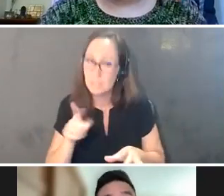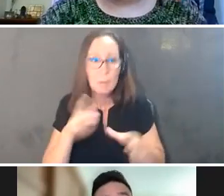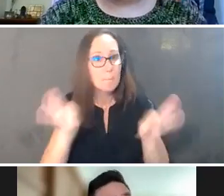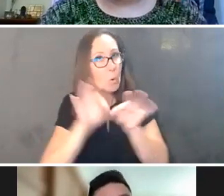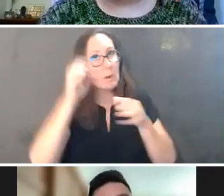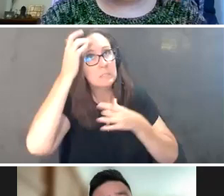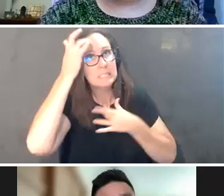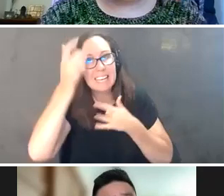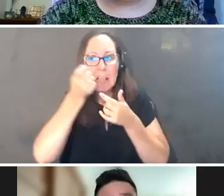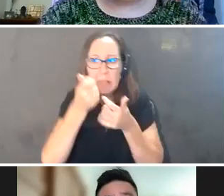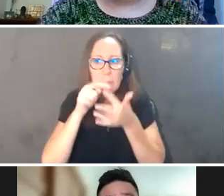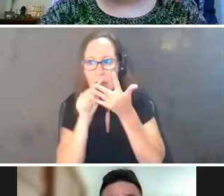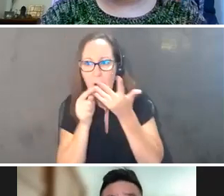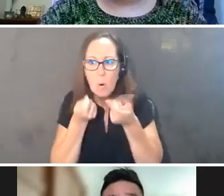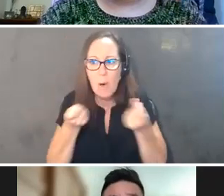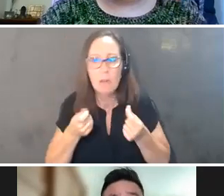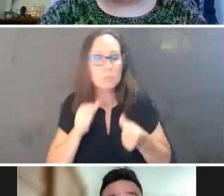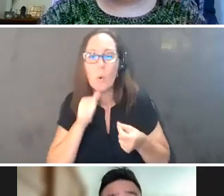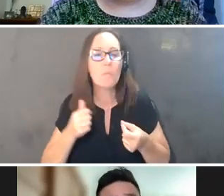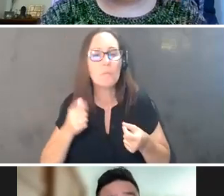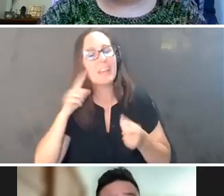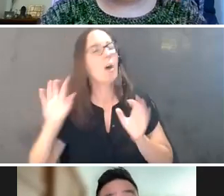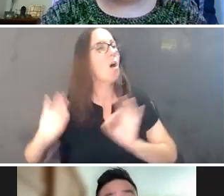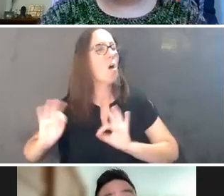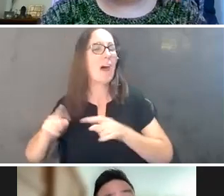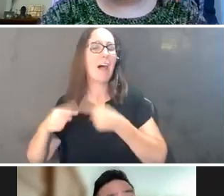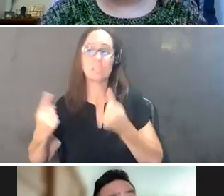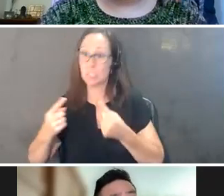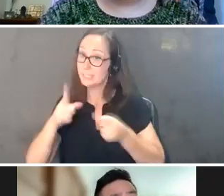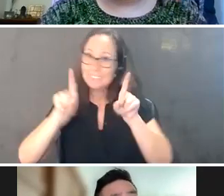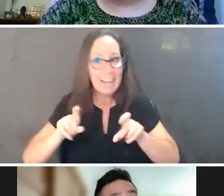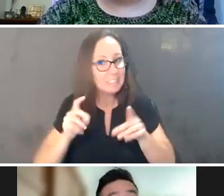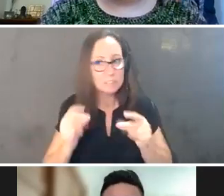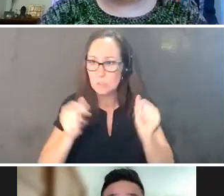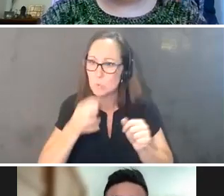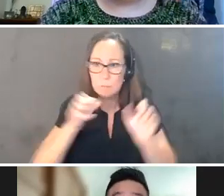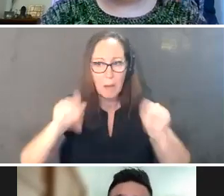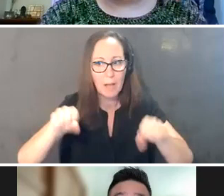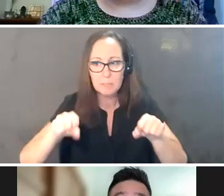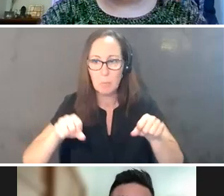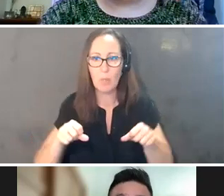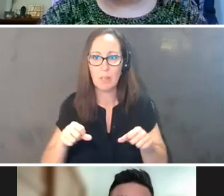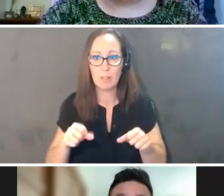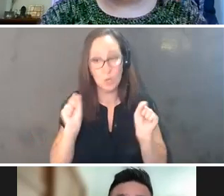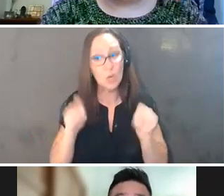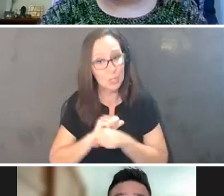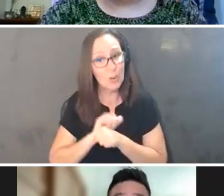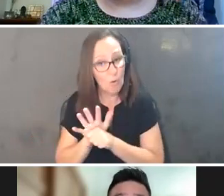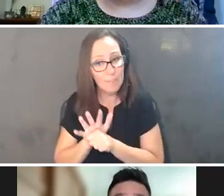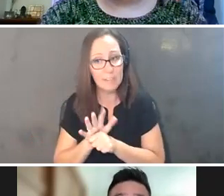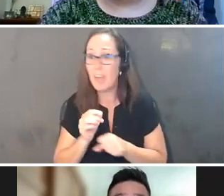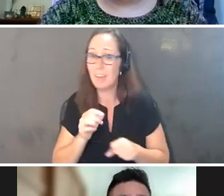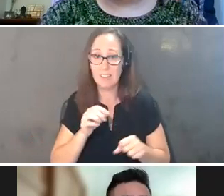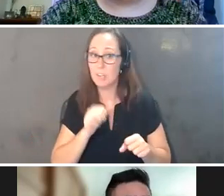allergies. Is what you should do is then get tested as soon as possible and essentially call out for work until you know that